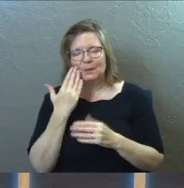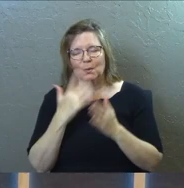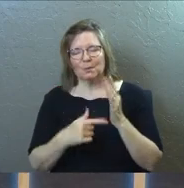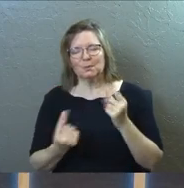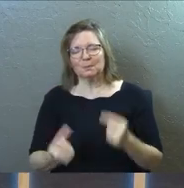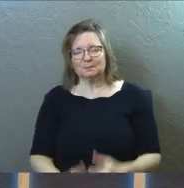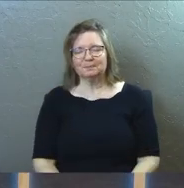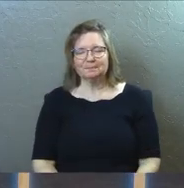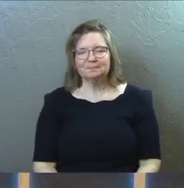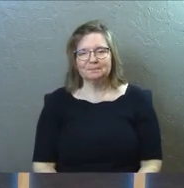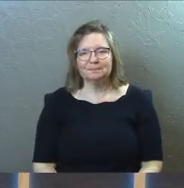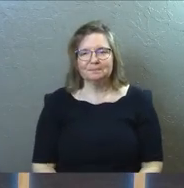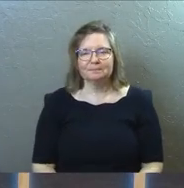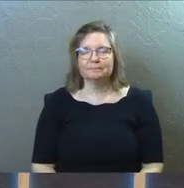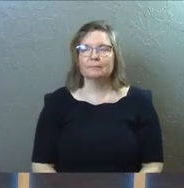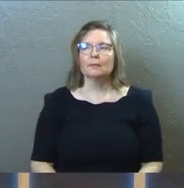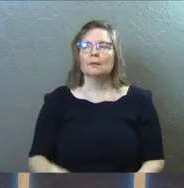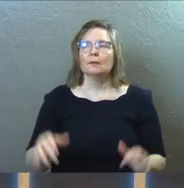what he's doing.